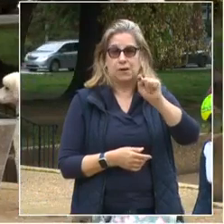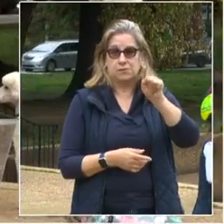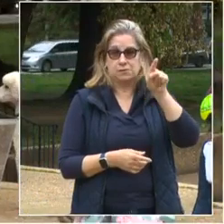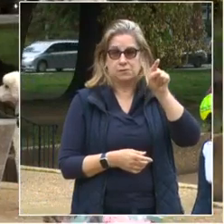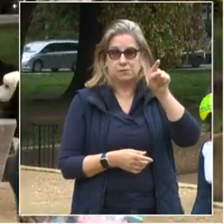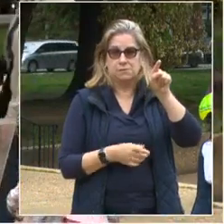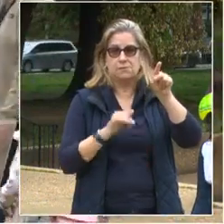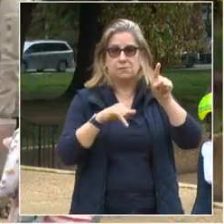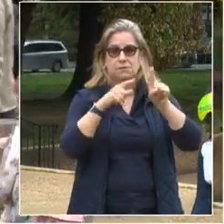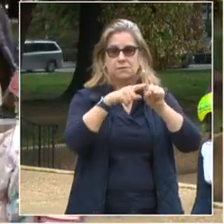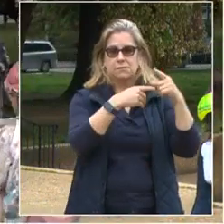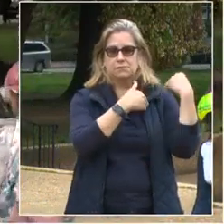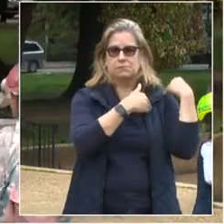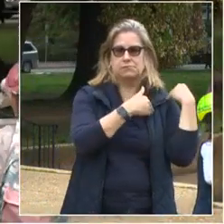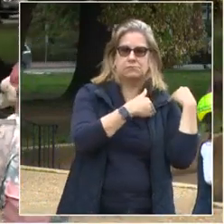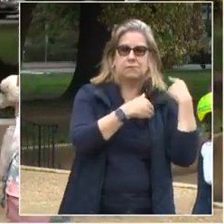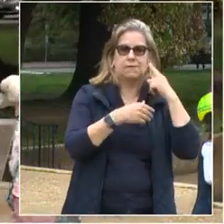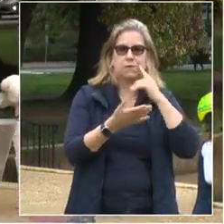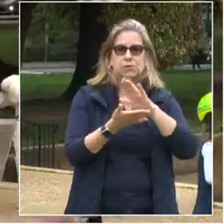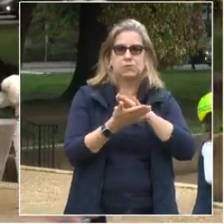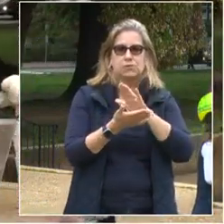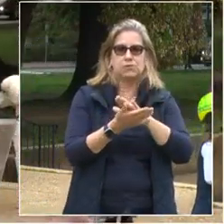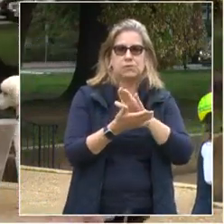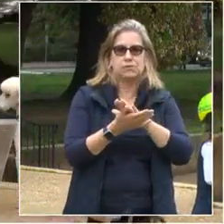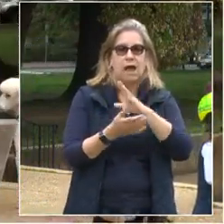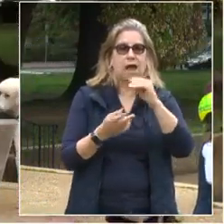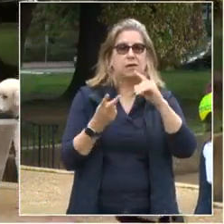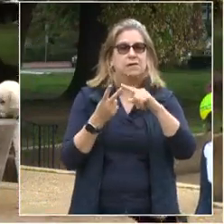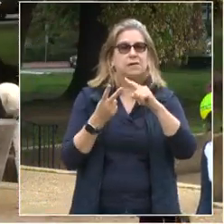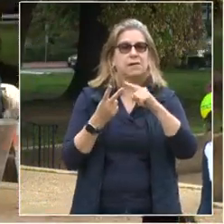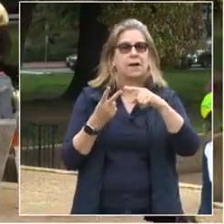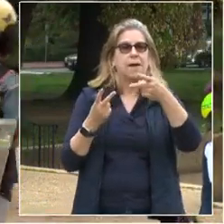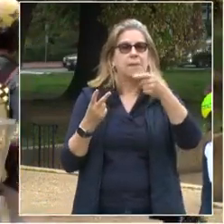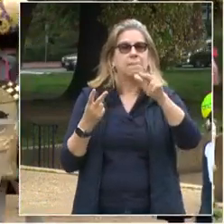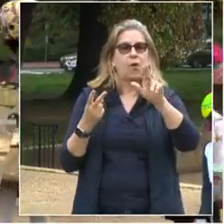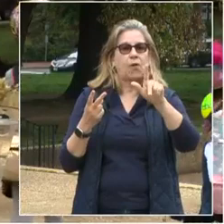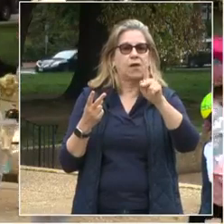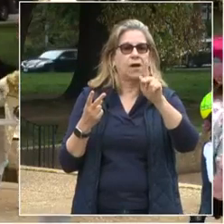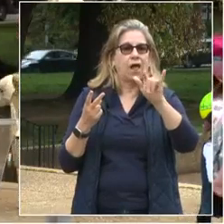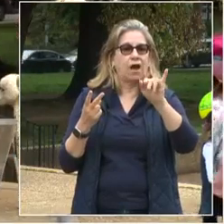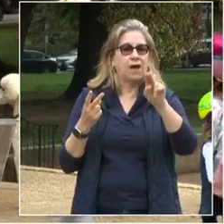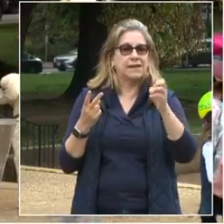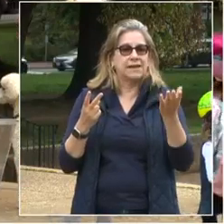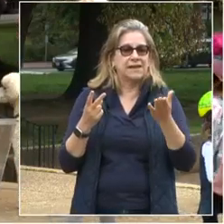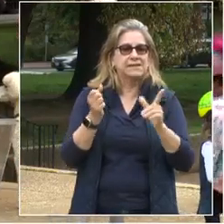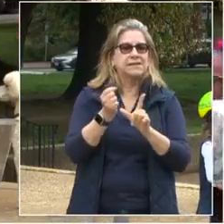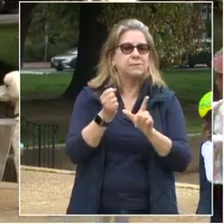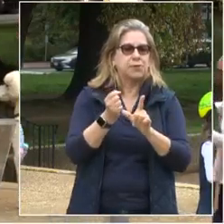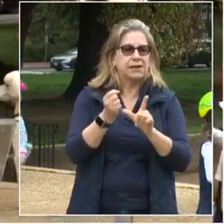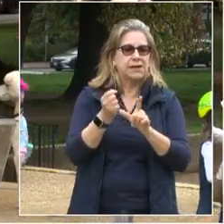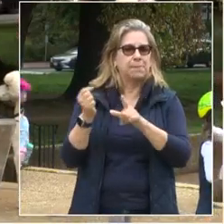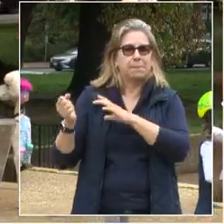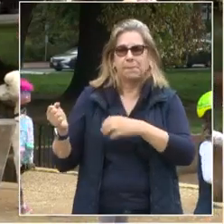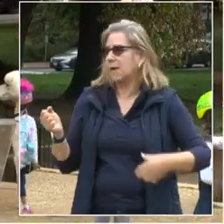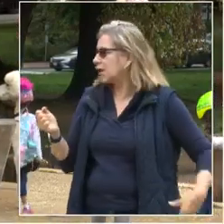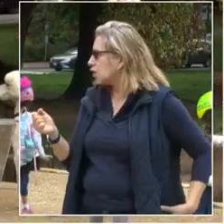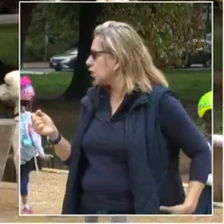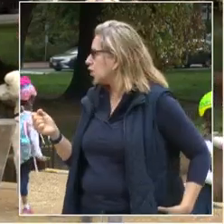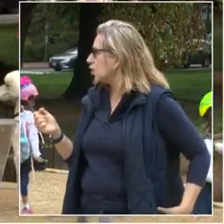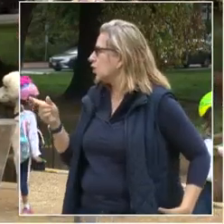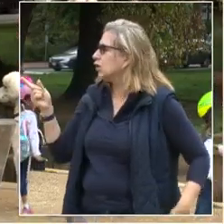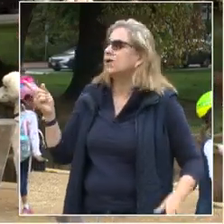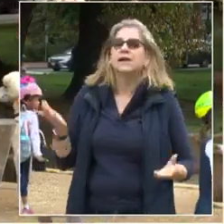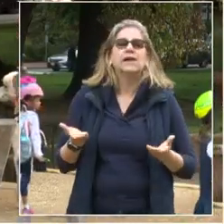here, Paul Kine. Thank you, Deputy Mayor Kine. And so we're just going to keep making our streets safer